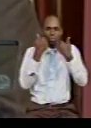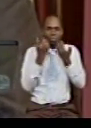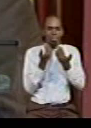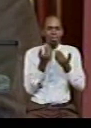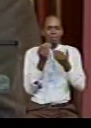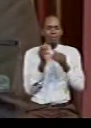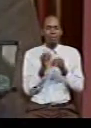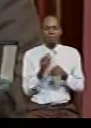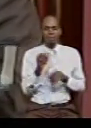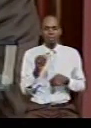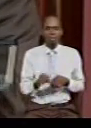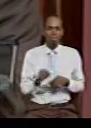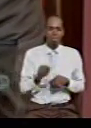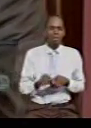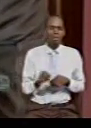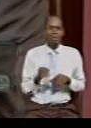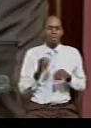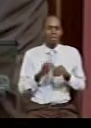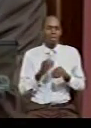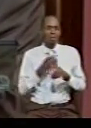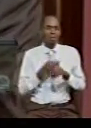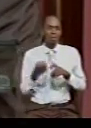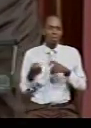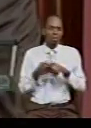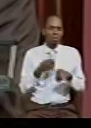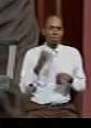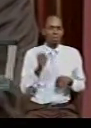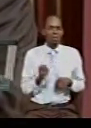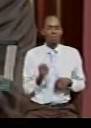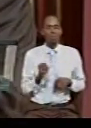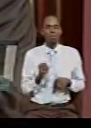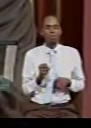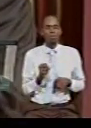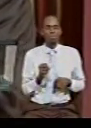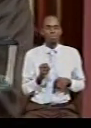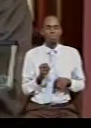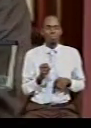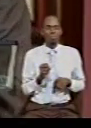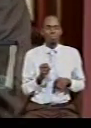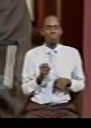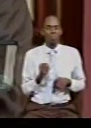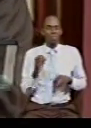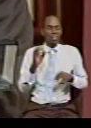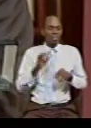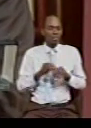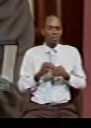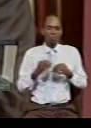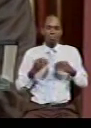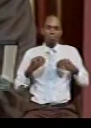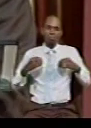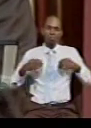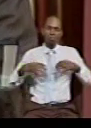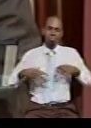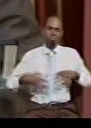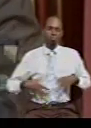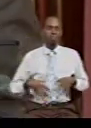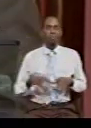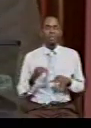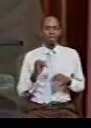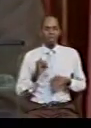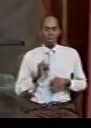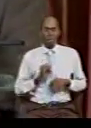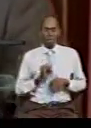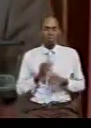necessities, in persecutions, I take pleasure. In distresses, I take pleasure.